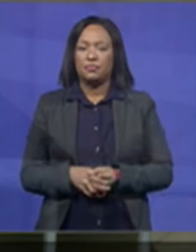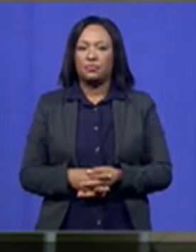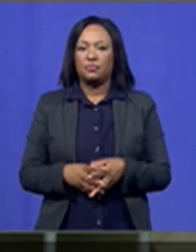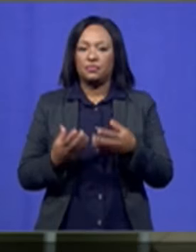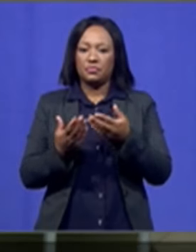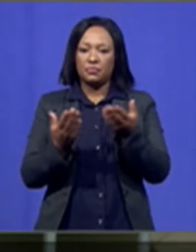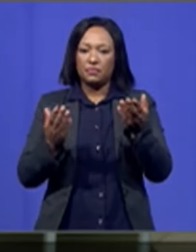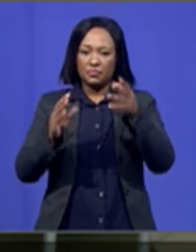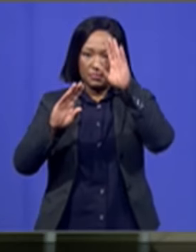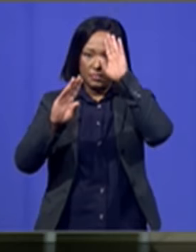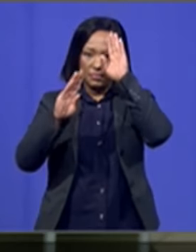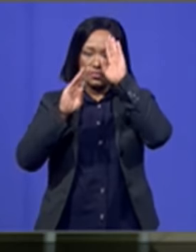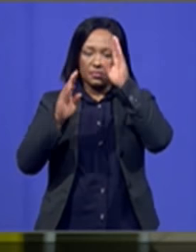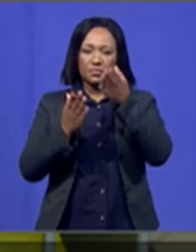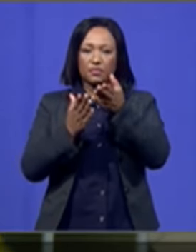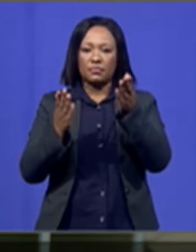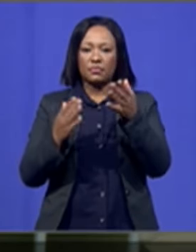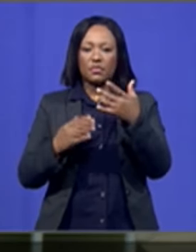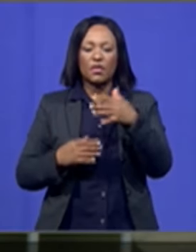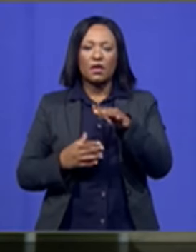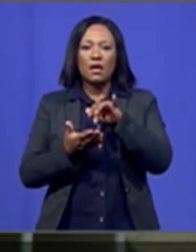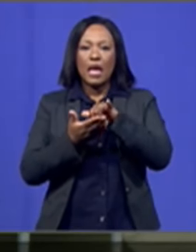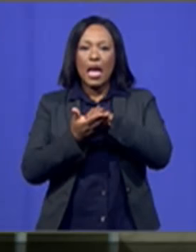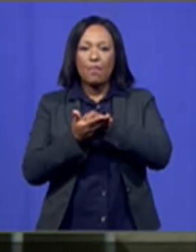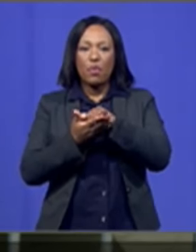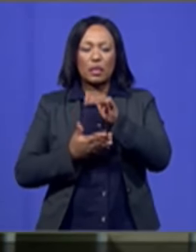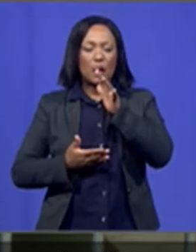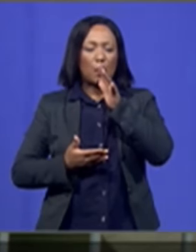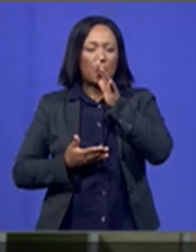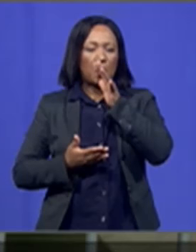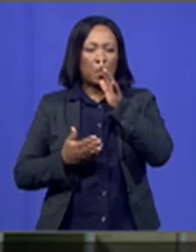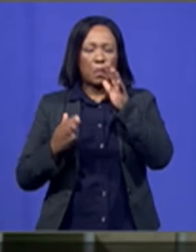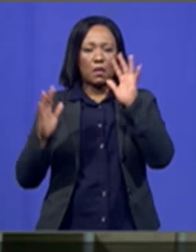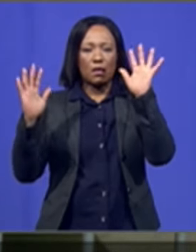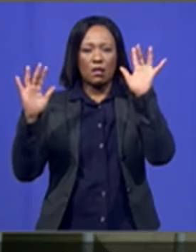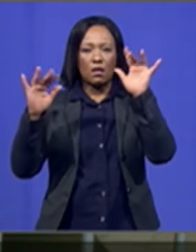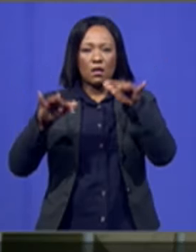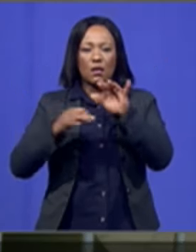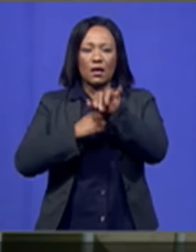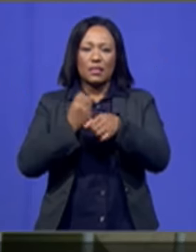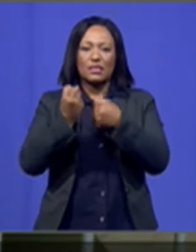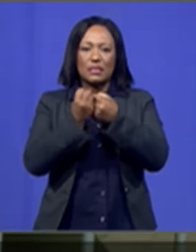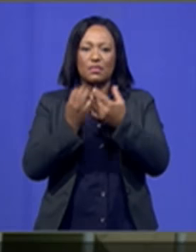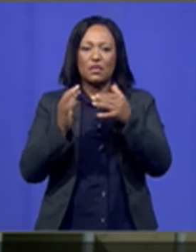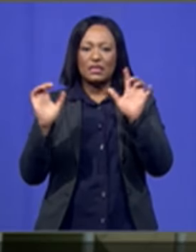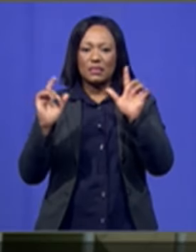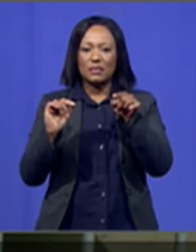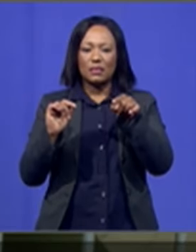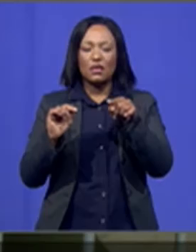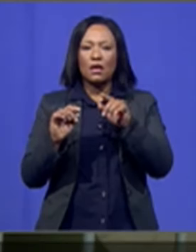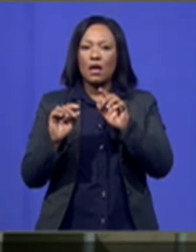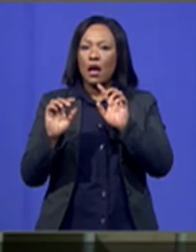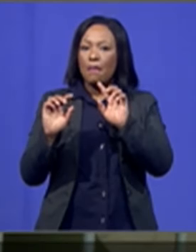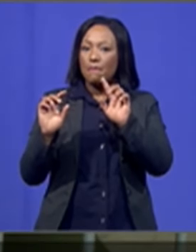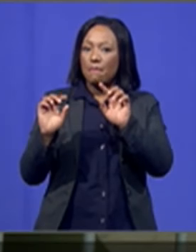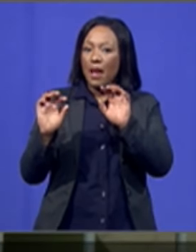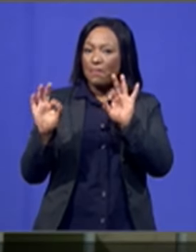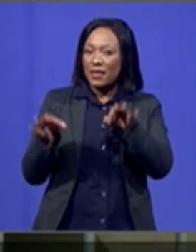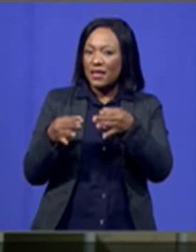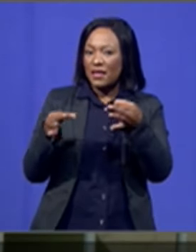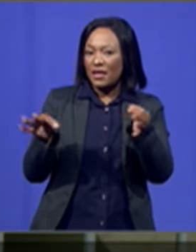Tsidiso re tletse mo ko airport le balatedi ba Sundowns ba thabile ba bina hobane ba emetse